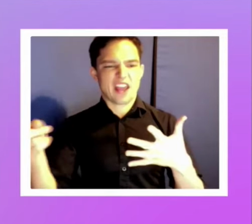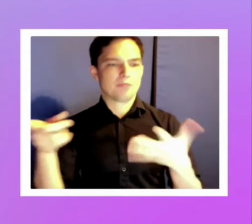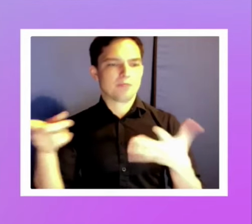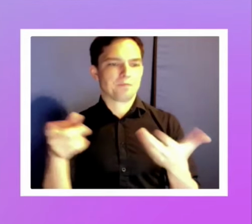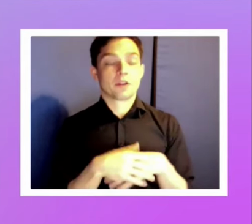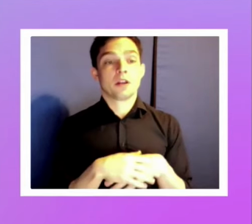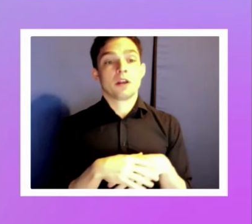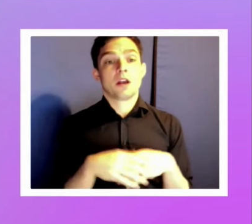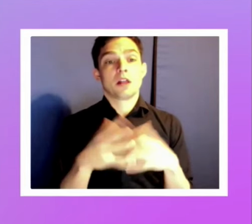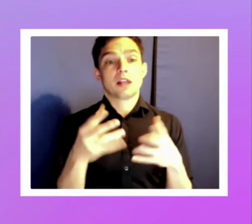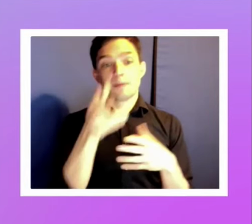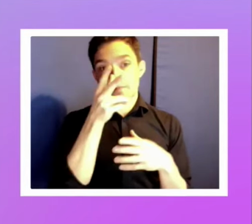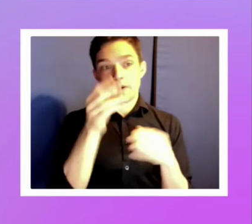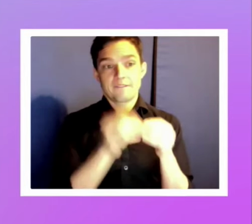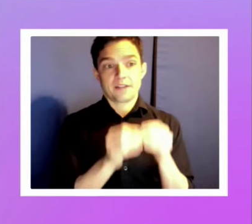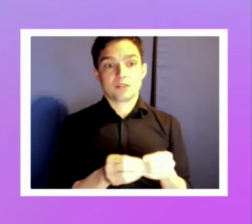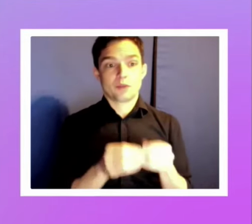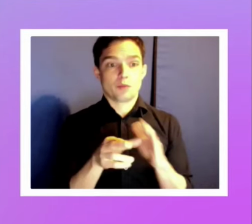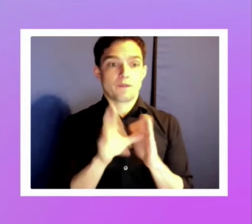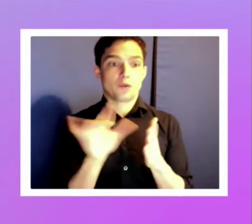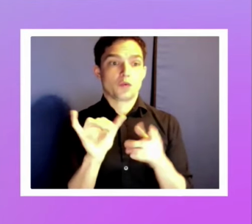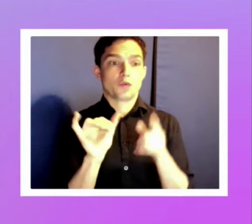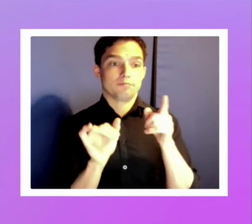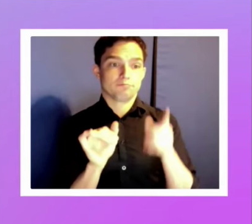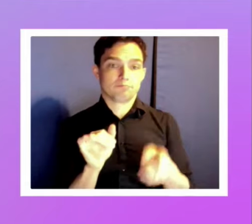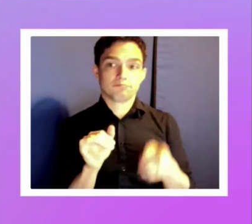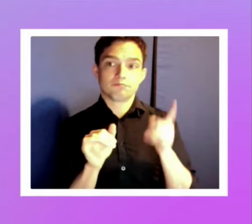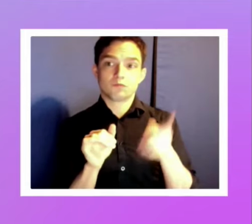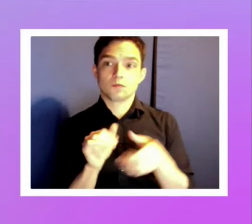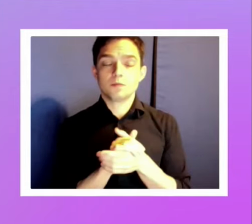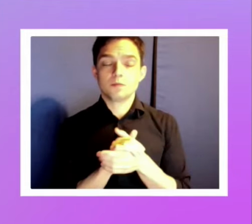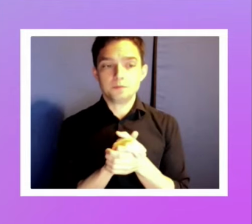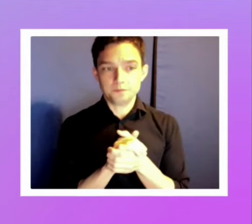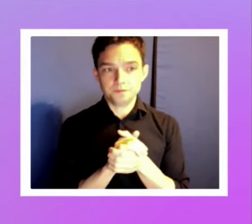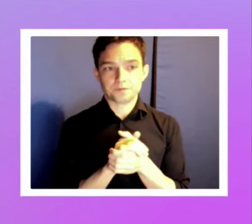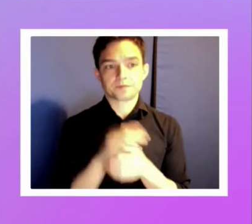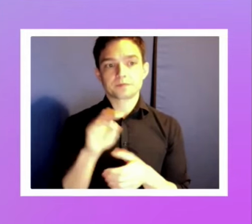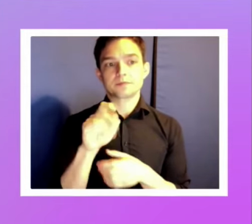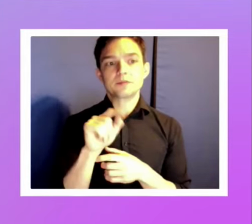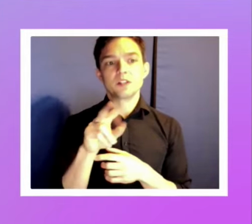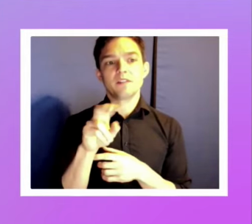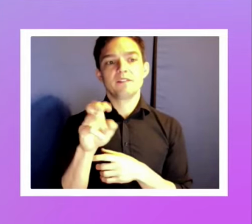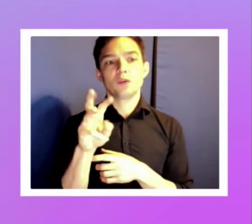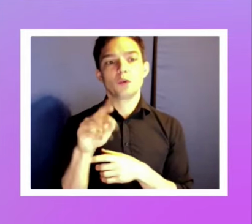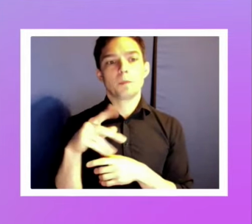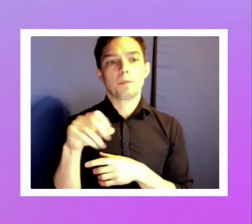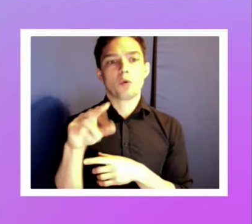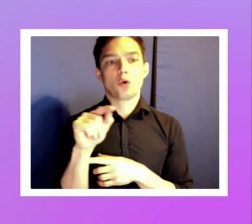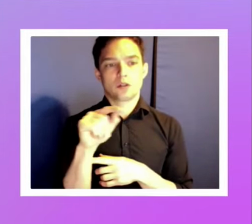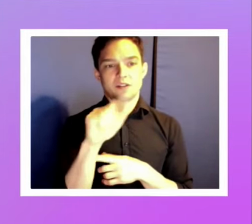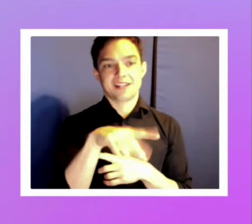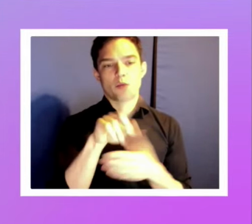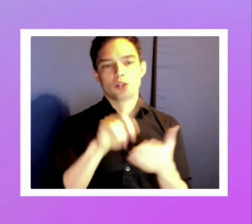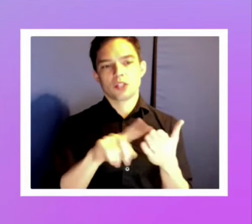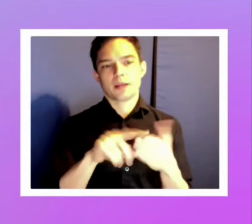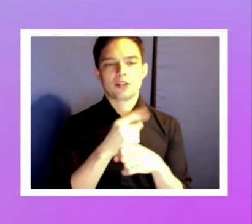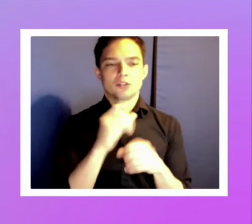There's a number of bug fixes that we went through as well. The meta viewport rule, which checks that you